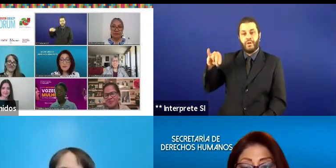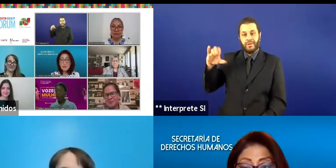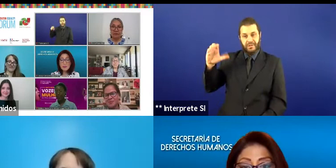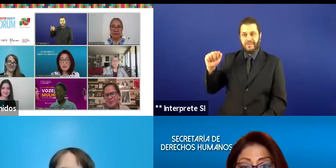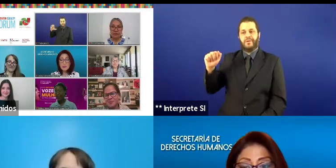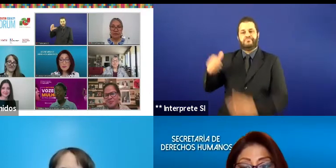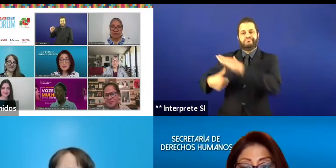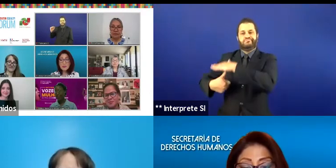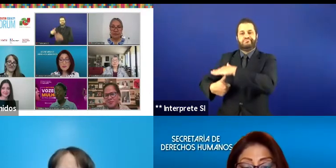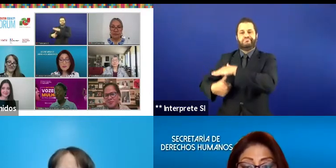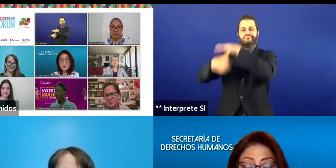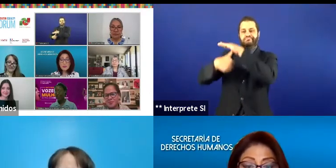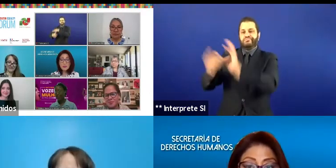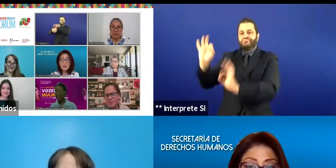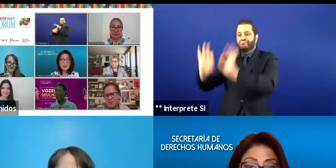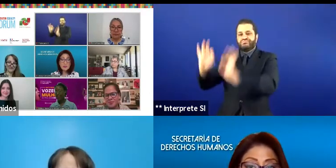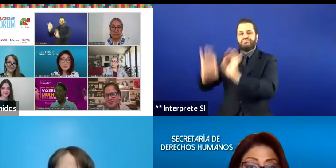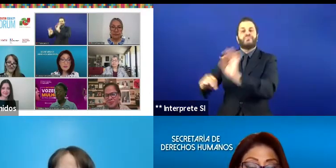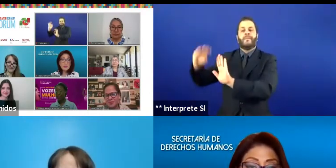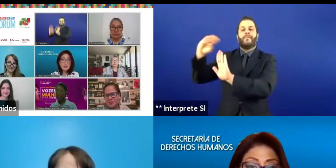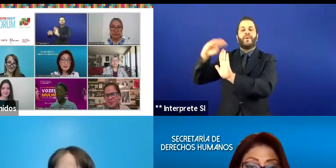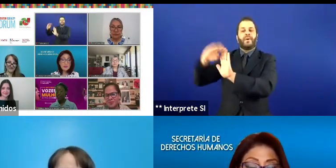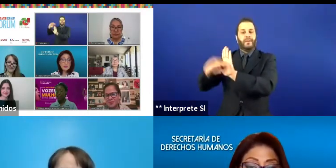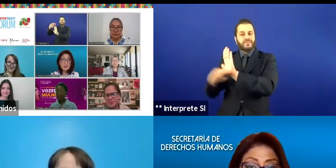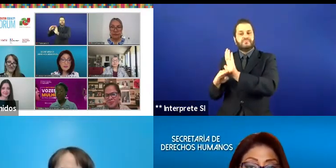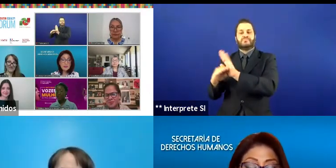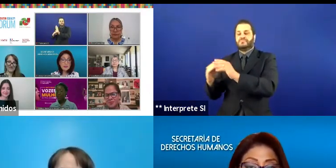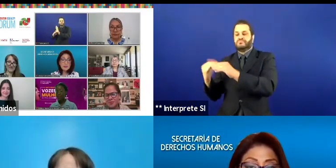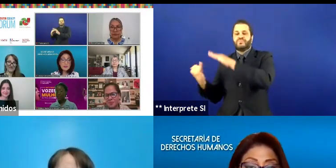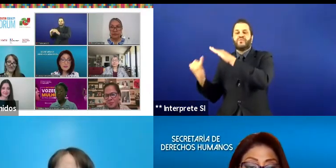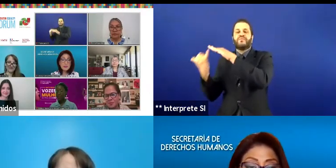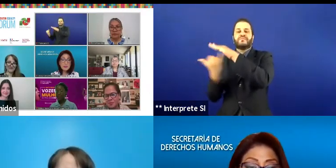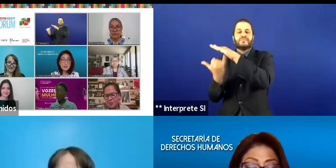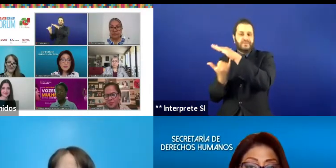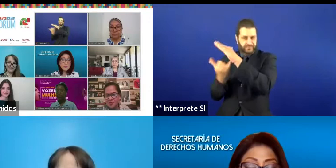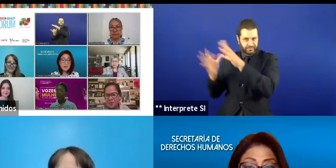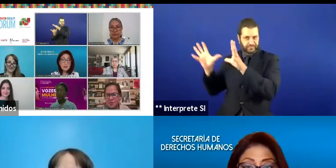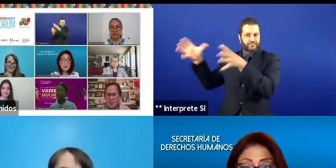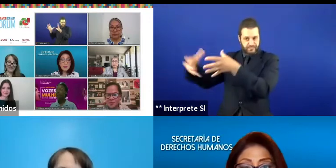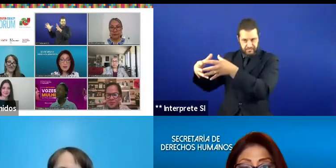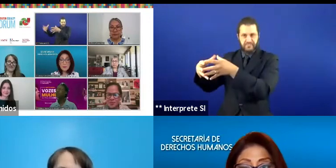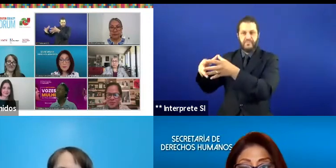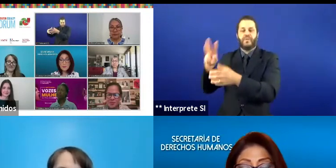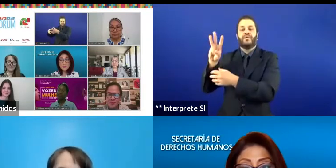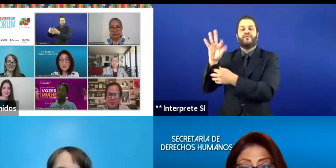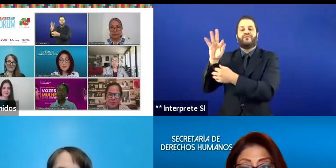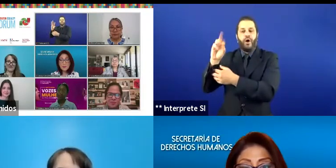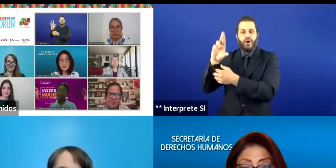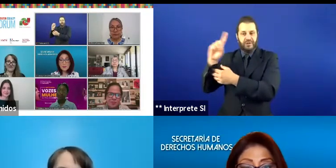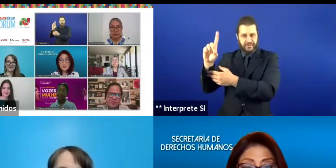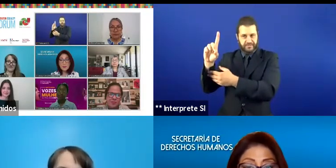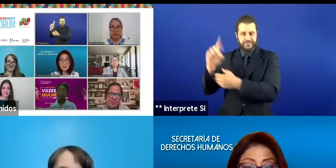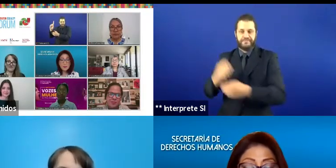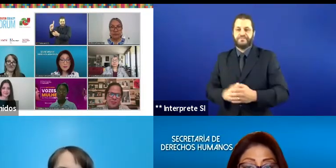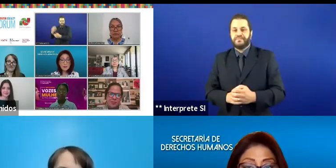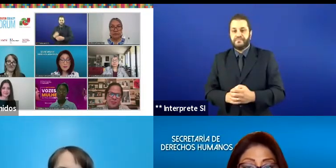Fundación Ford y trabaja en el programa Build, que está diseñando una nueva manera de dar fondos a organizaciones